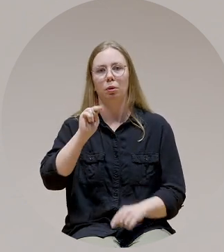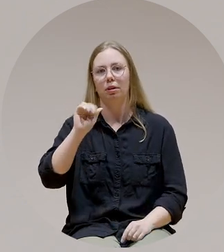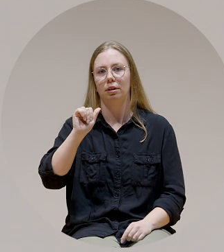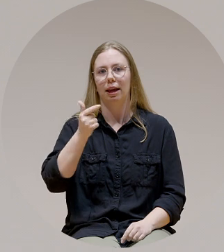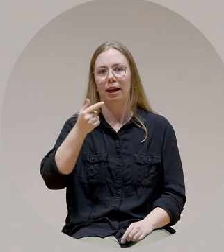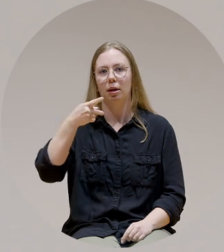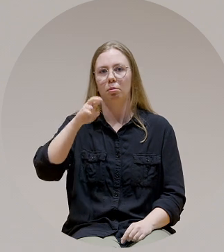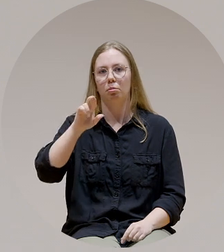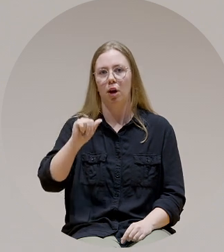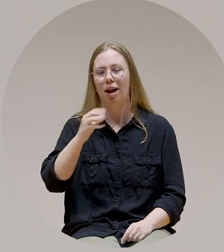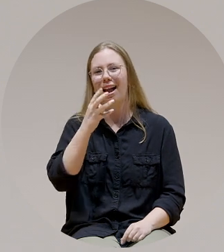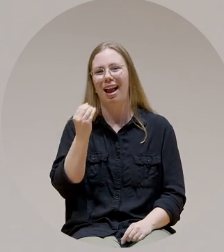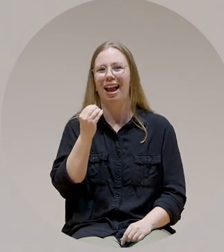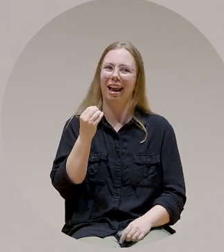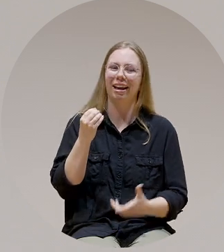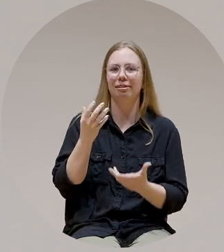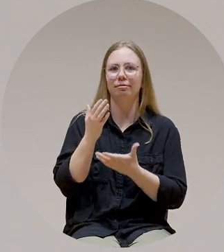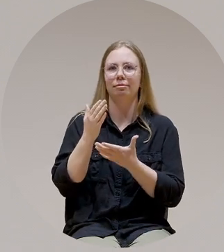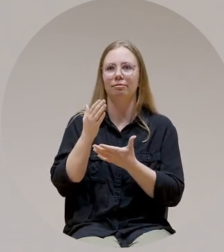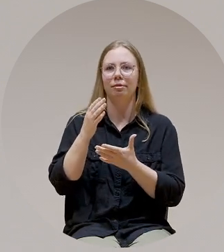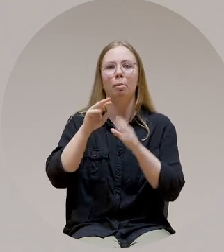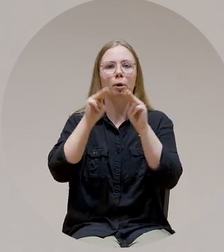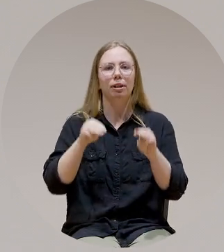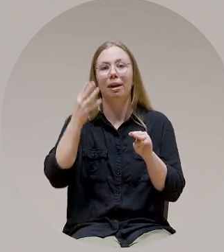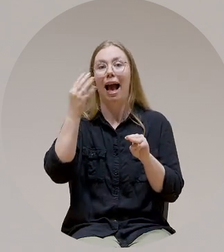on other large museums outside of the United States.